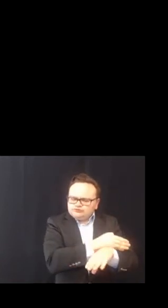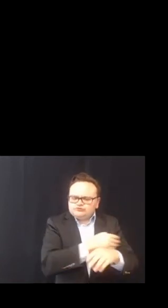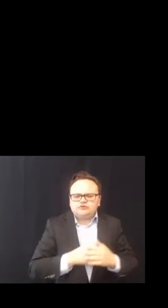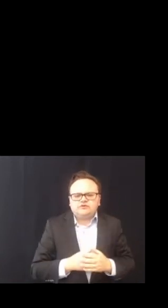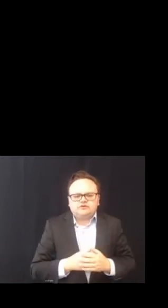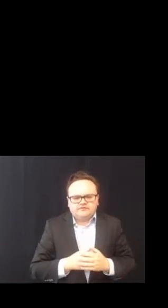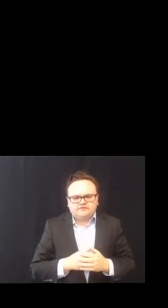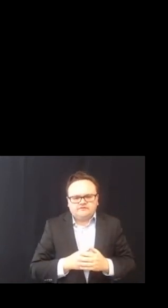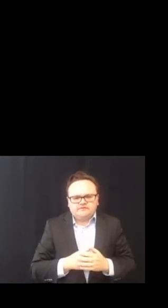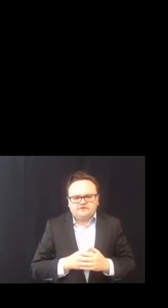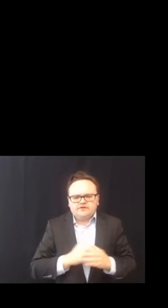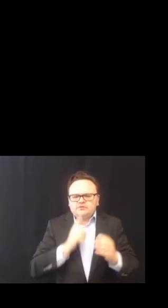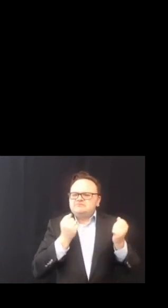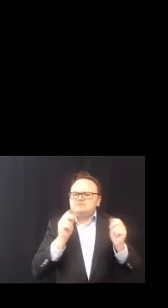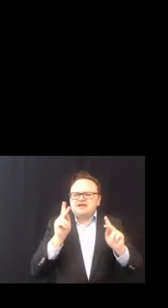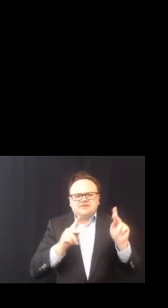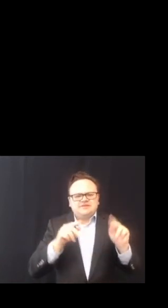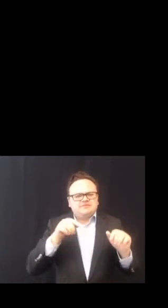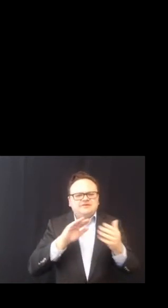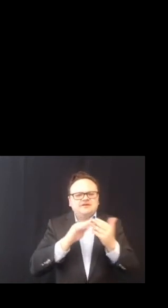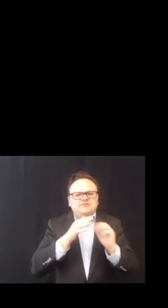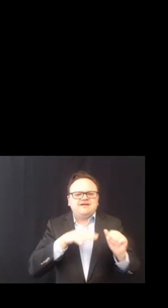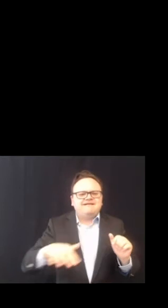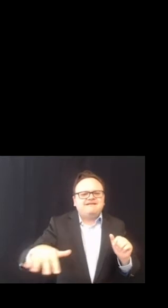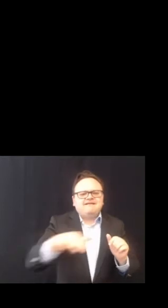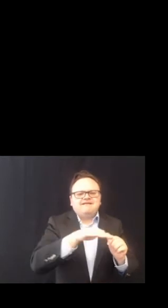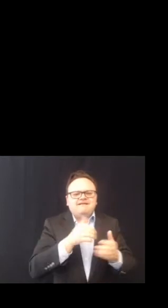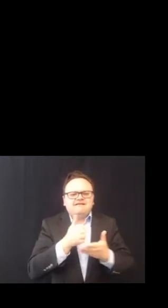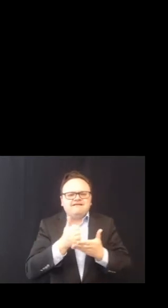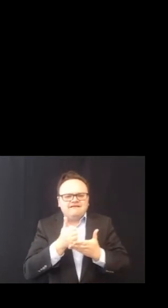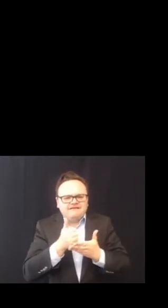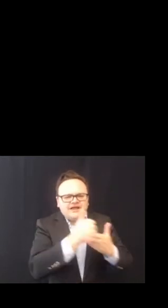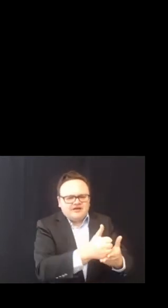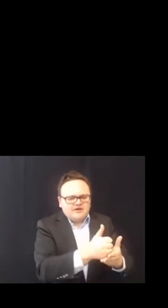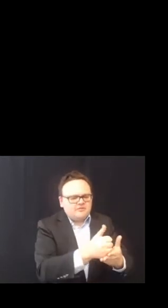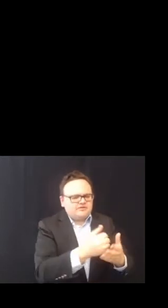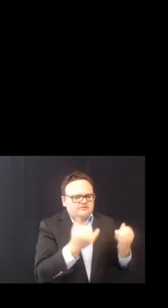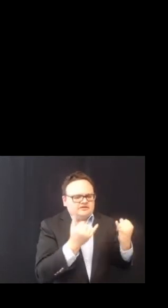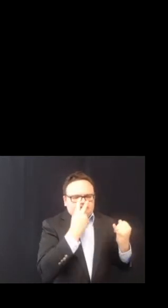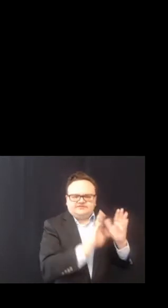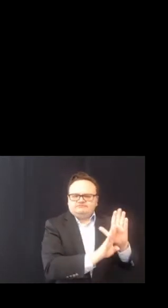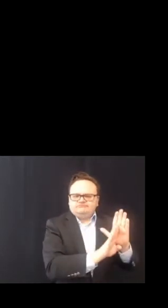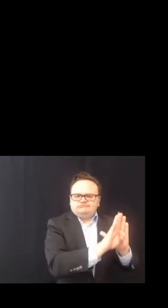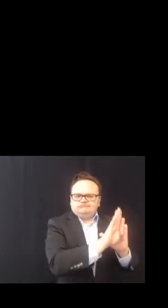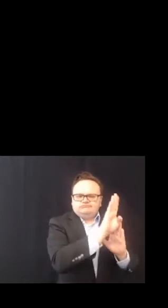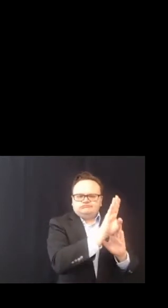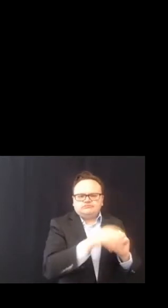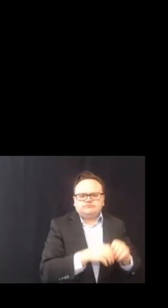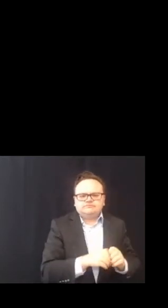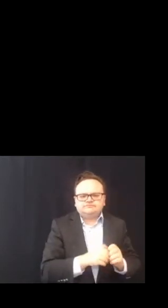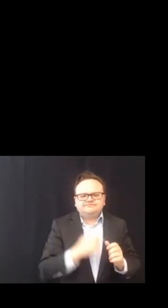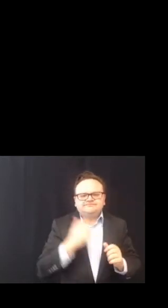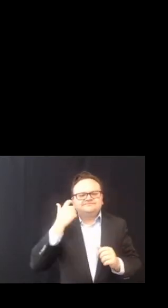of the work that so many folks in this community are doing. As was heard earlier from the executive director of the